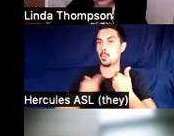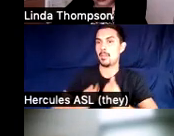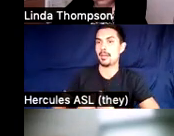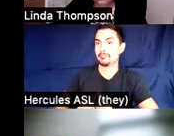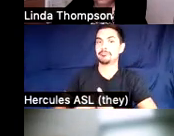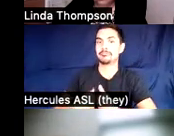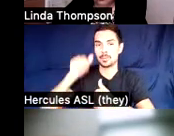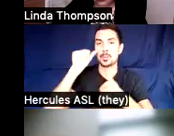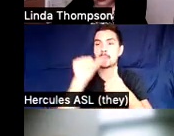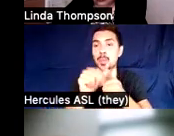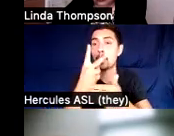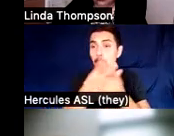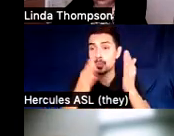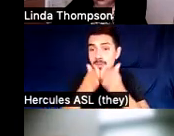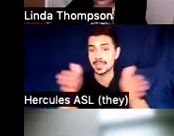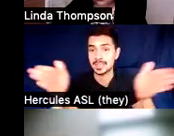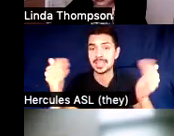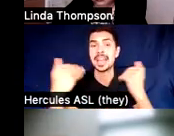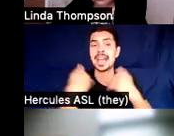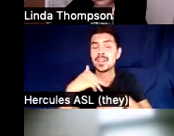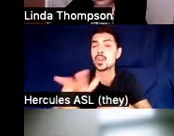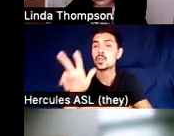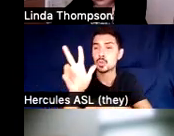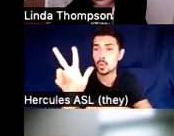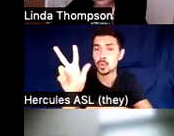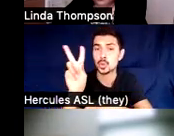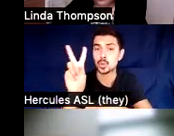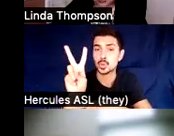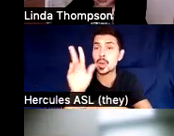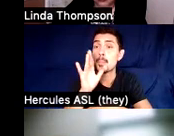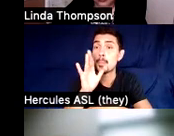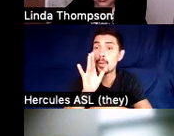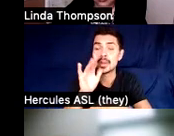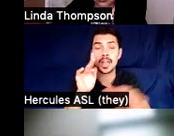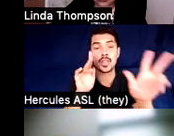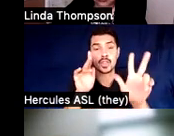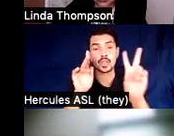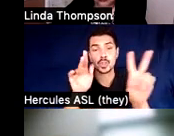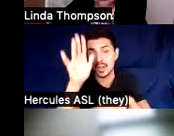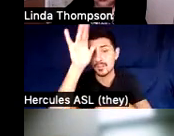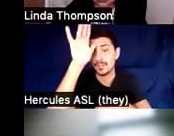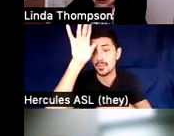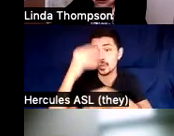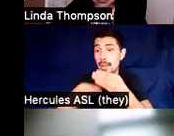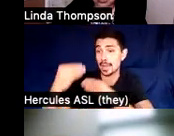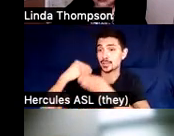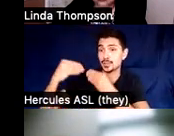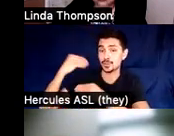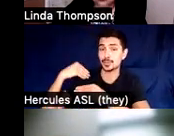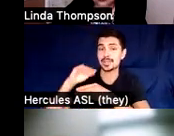both sides, there's 32 maternal ancestors and 32